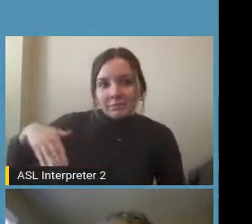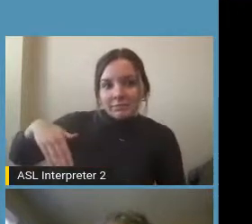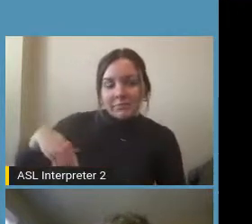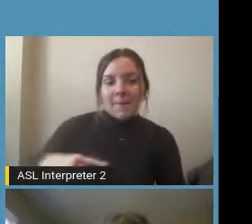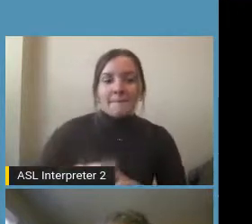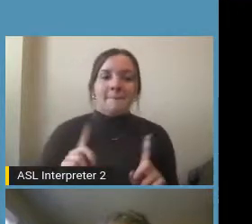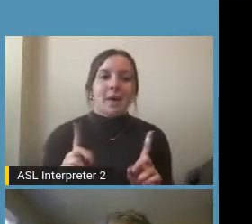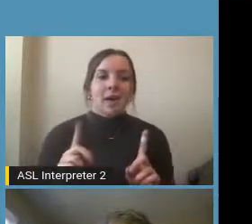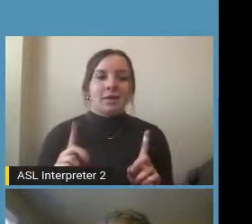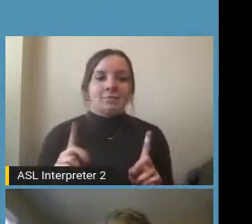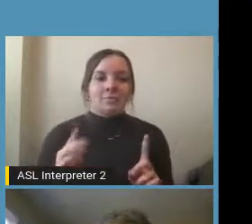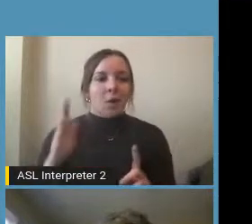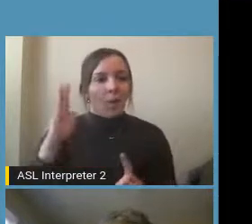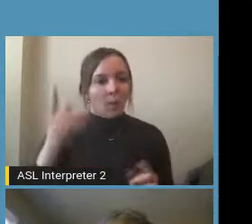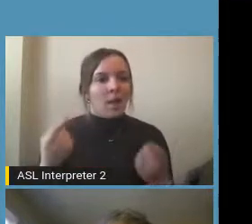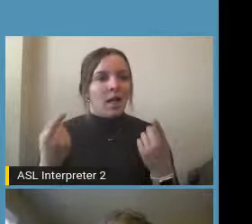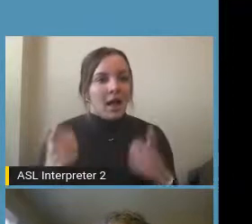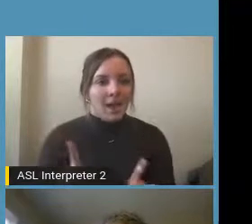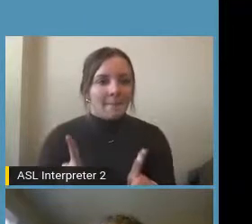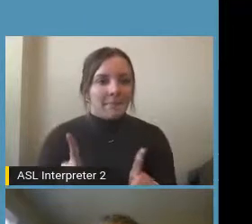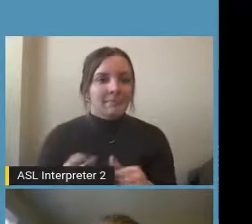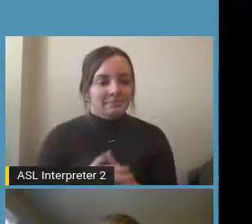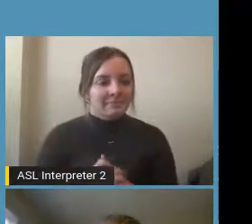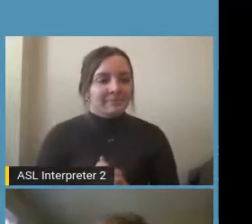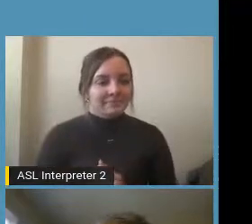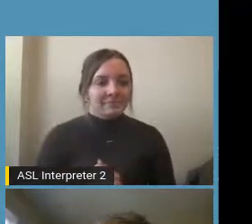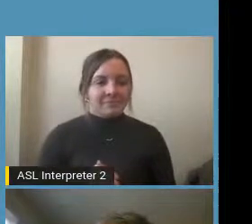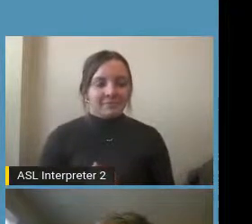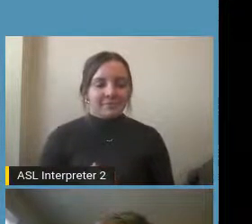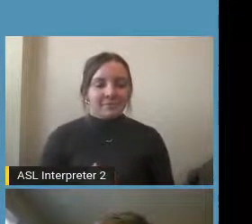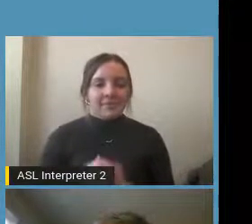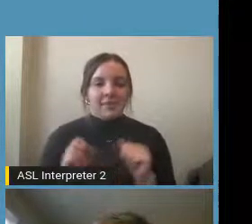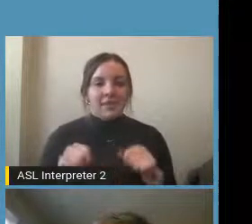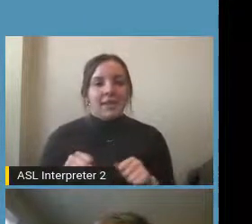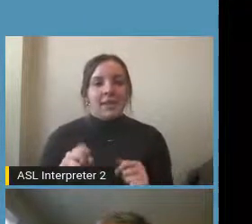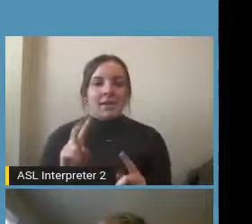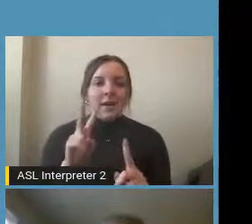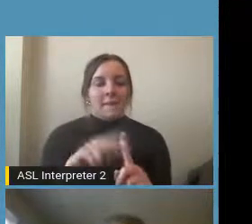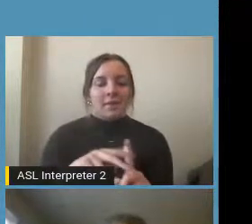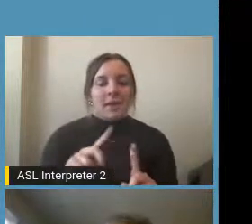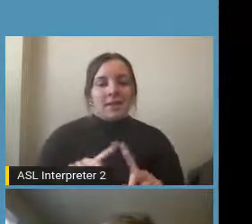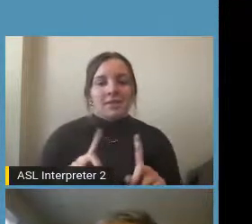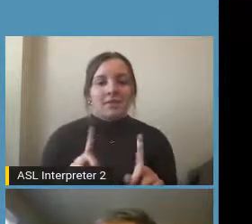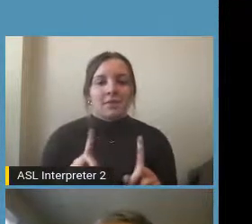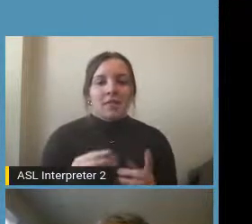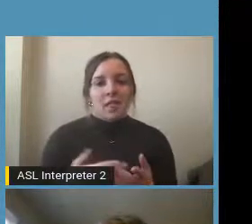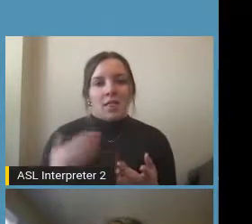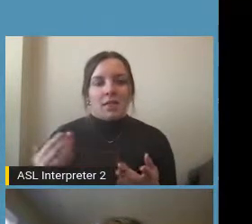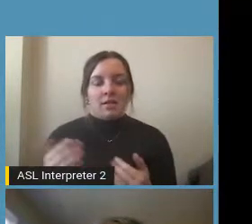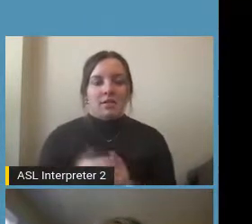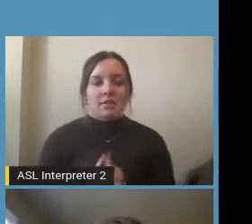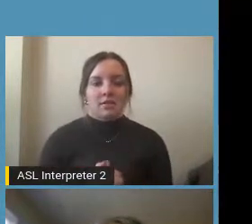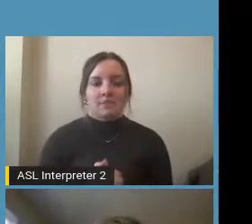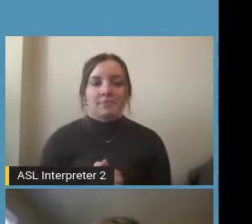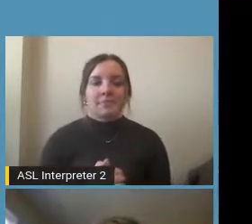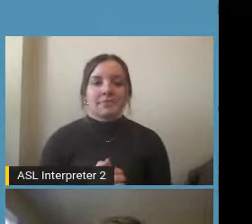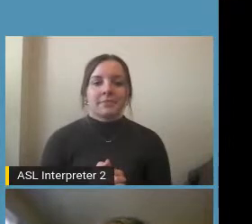this later, there's going to be things that we apply in that metaverse. So moving on to another subject